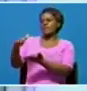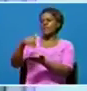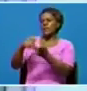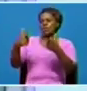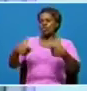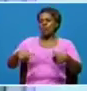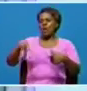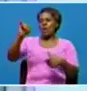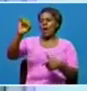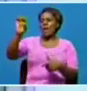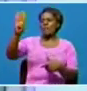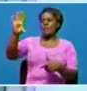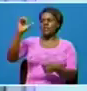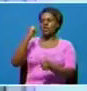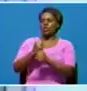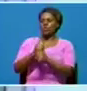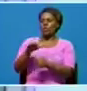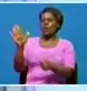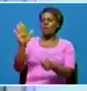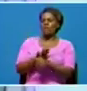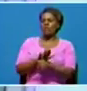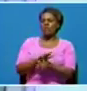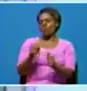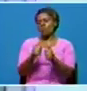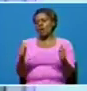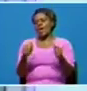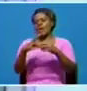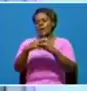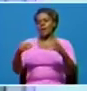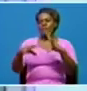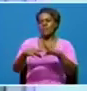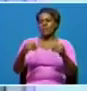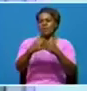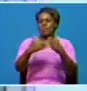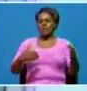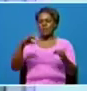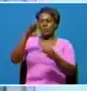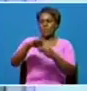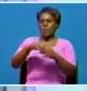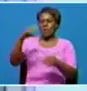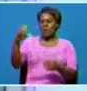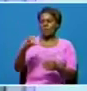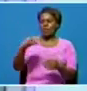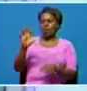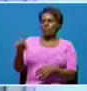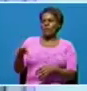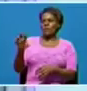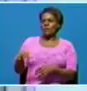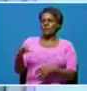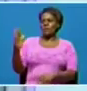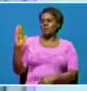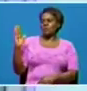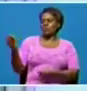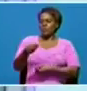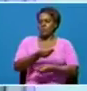IEBC execute their duties fully and comfortably. In the run-up to the polls, the capital markets and trading in the Nairobi Security